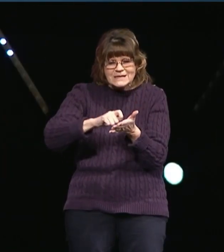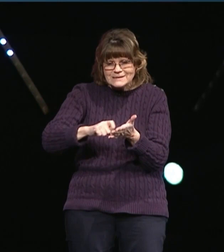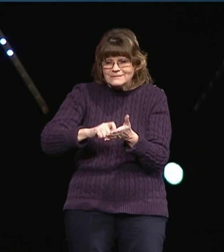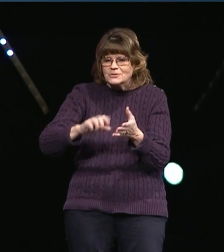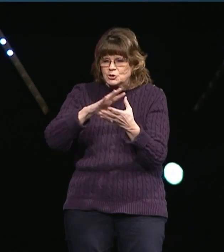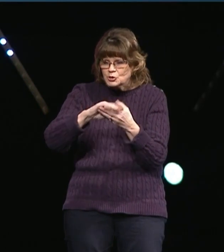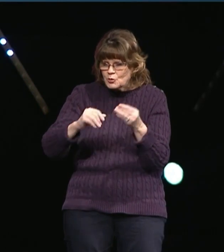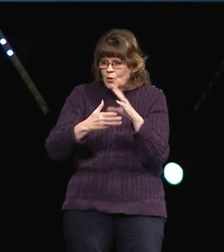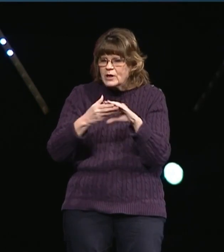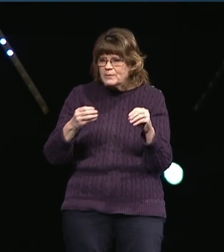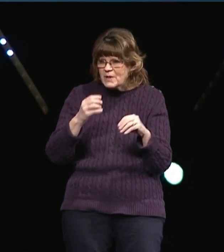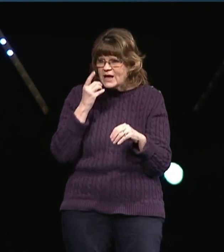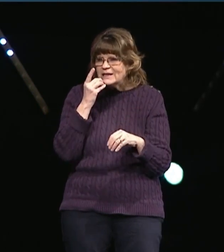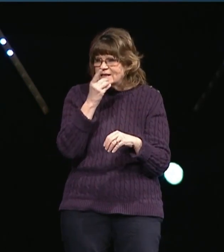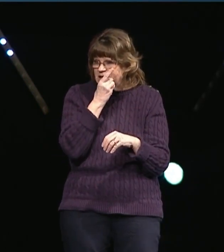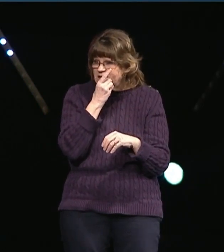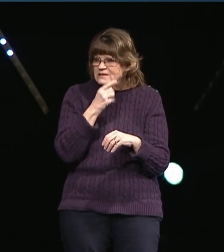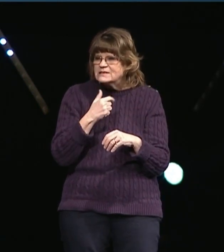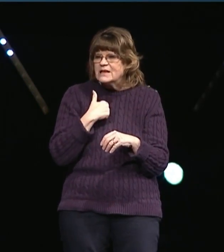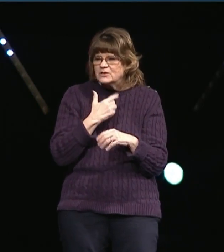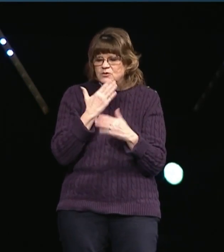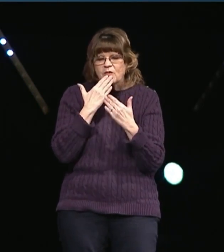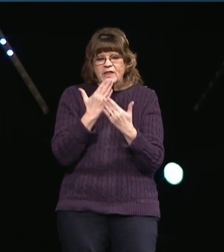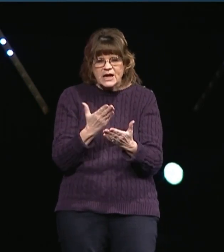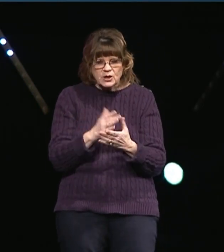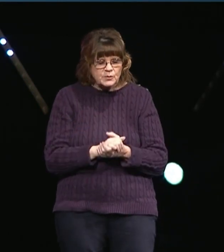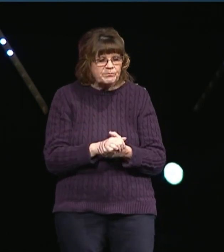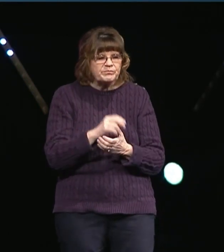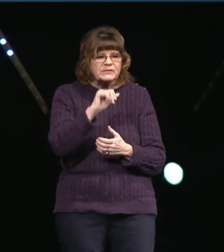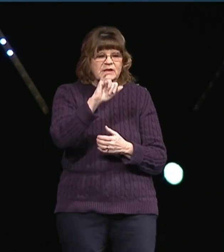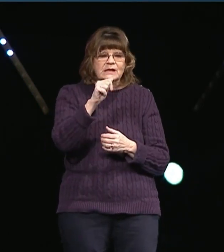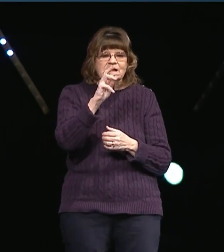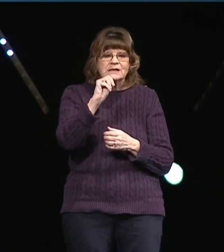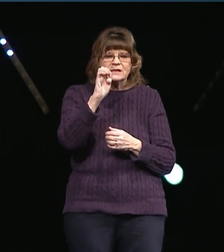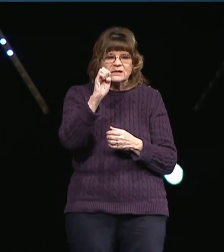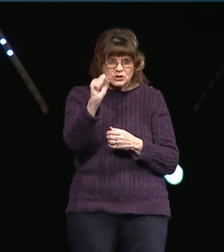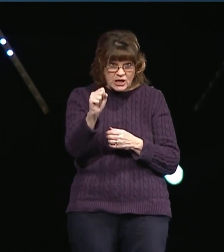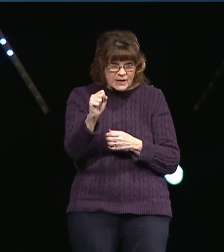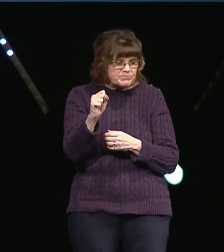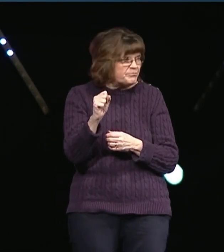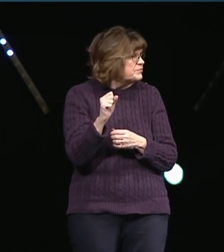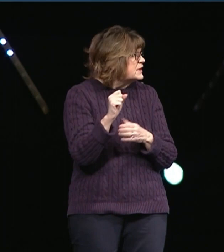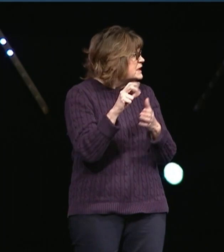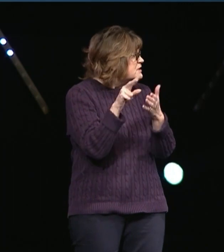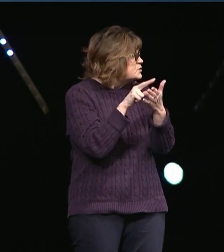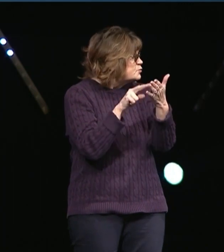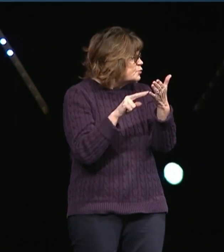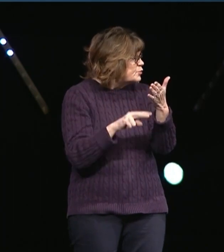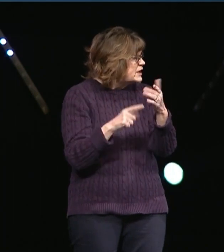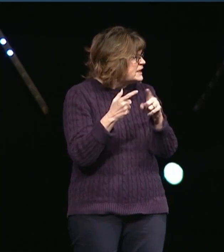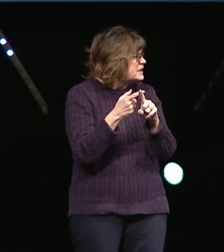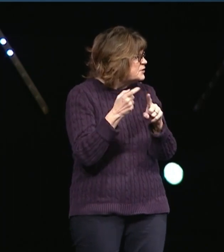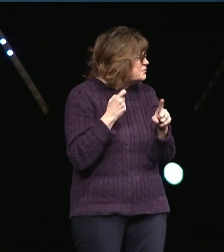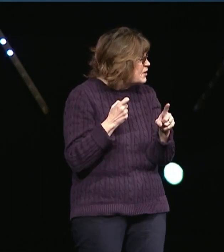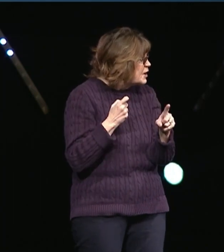we have you here with us. Thank you so much. James? James is reading from